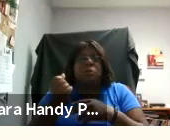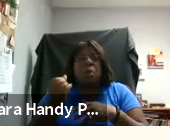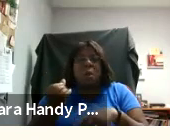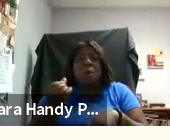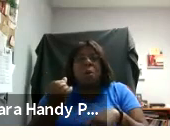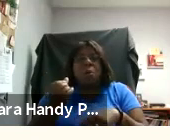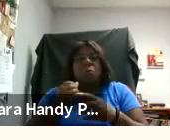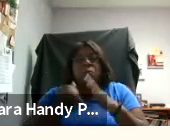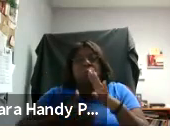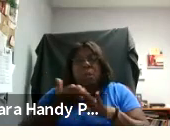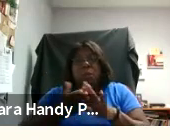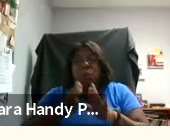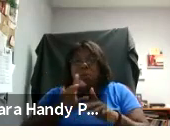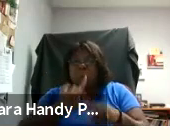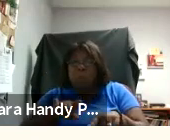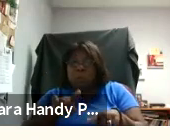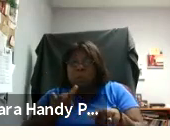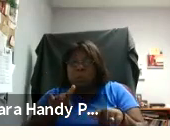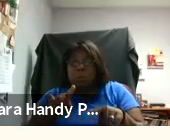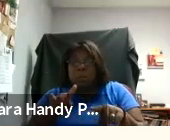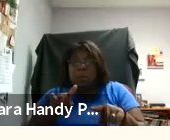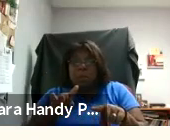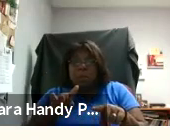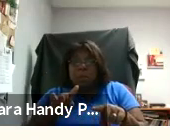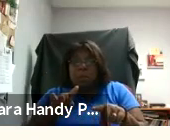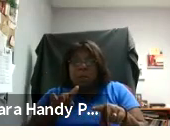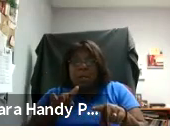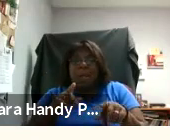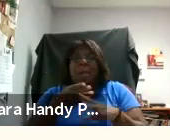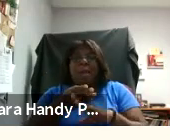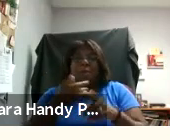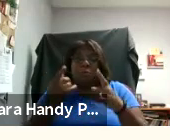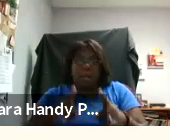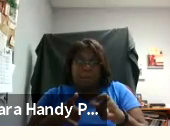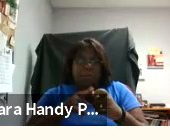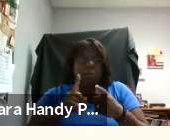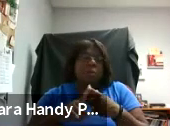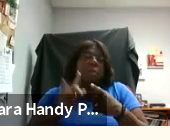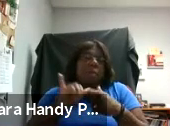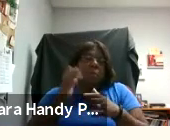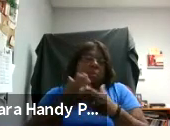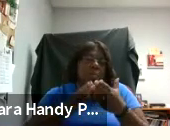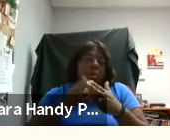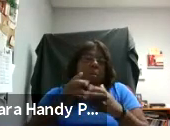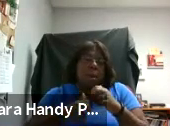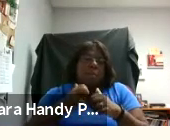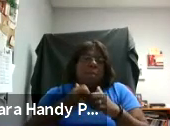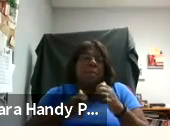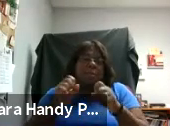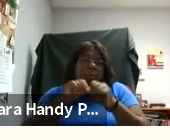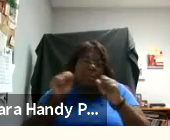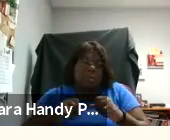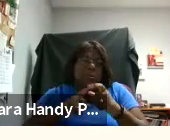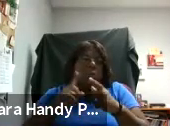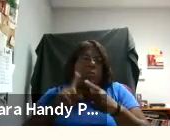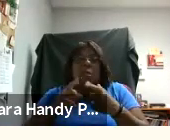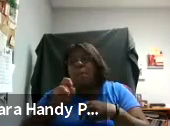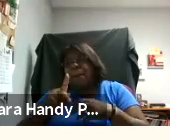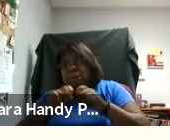the reports after that occurred. So that was part of the glitch in the system. So they had to go back in the